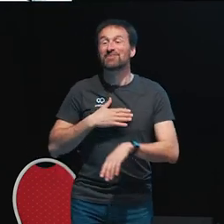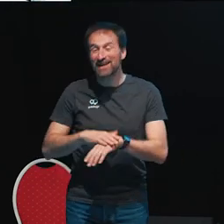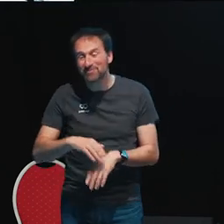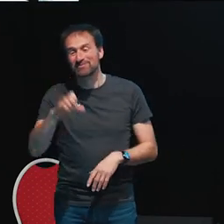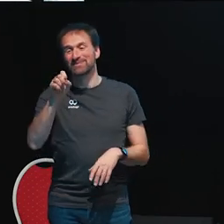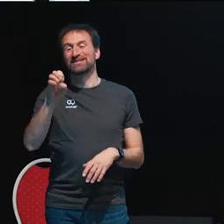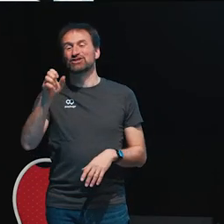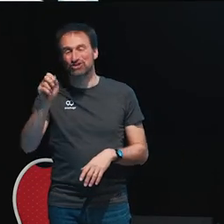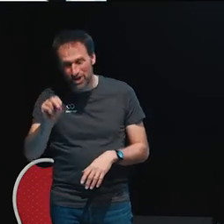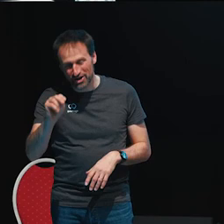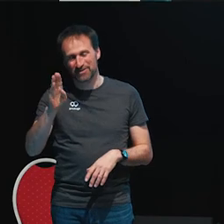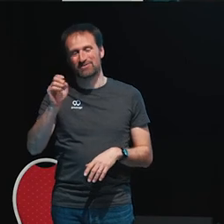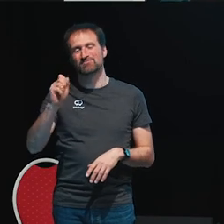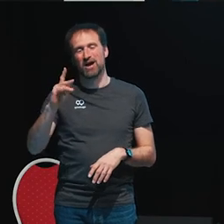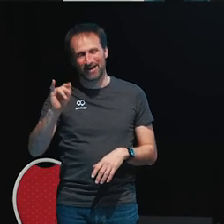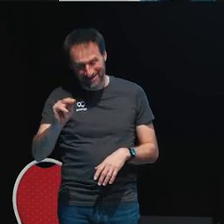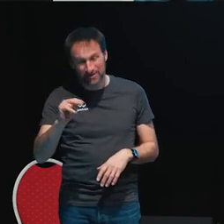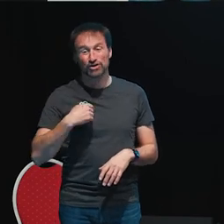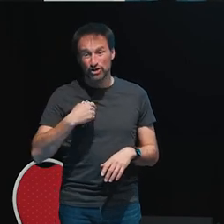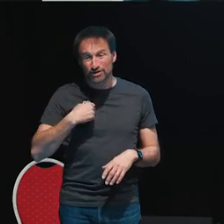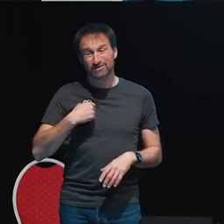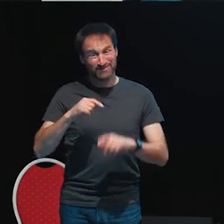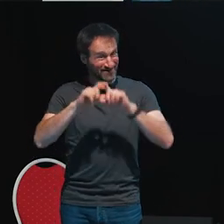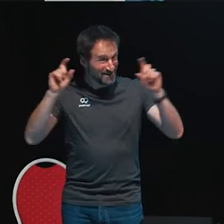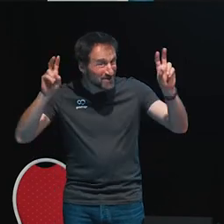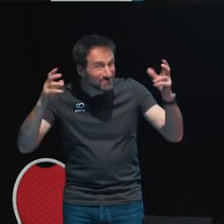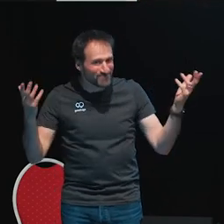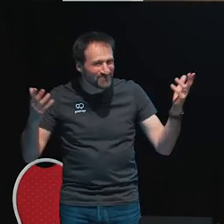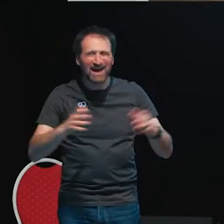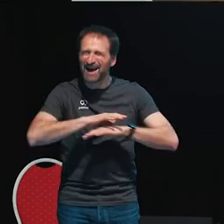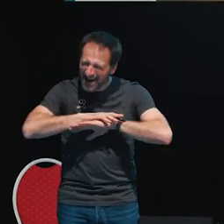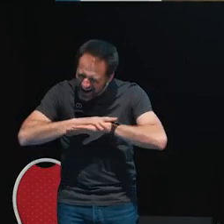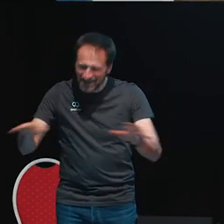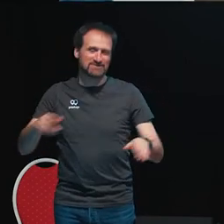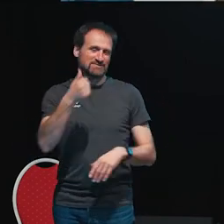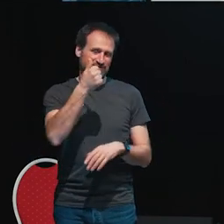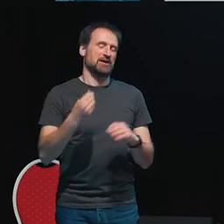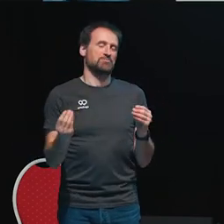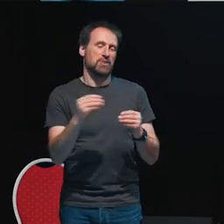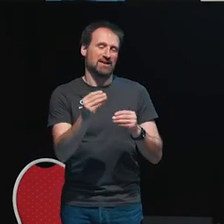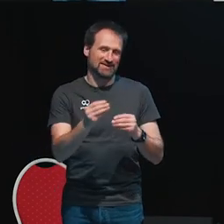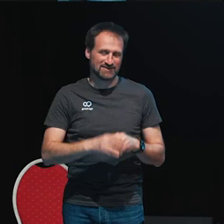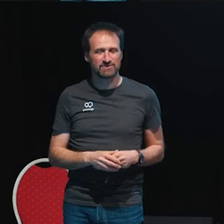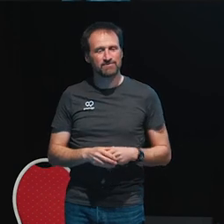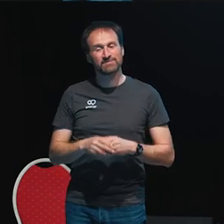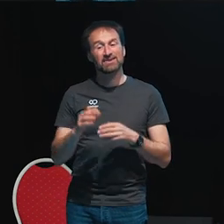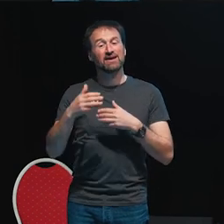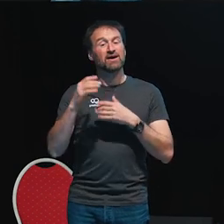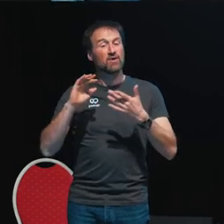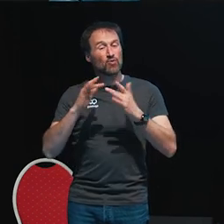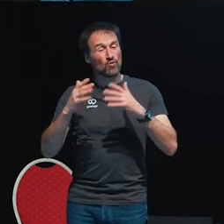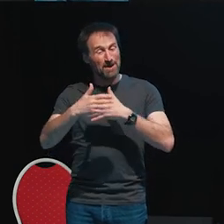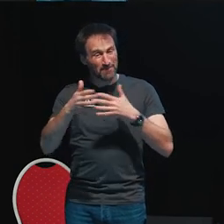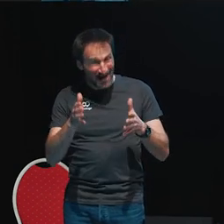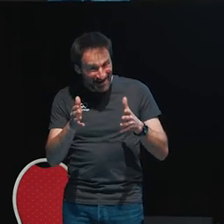and the name of this talk is, as it was mentioned, Everything is a Plugin. Mastering Webpack from the Inside Out, right?